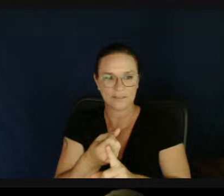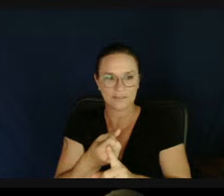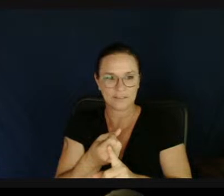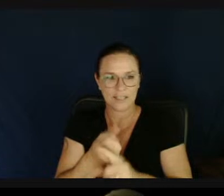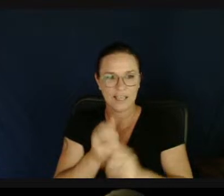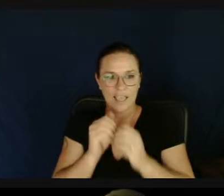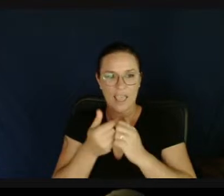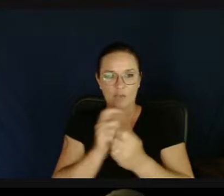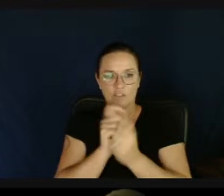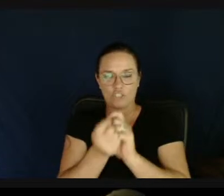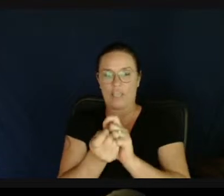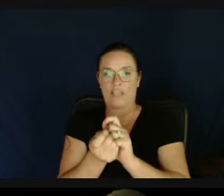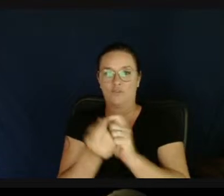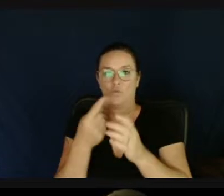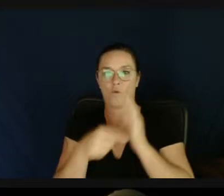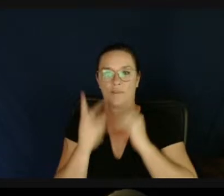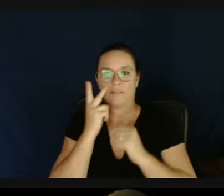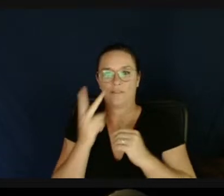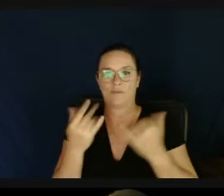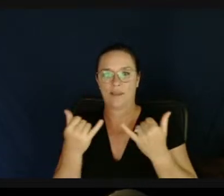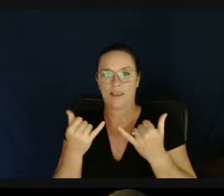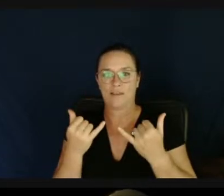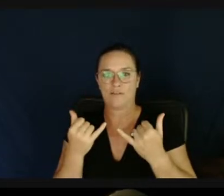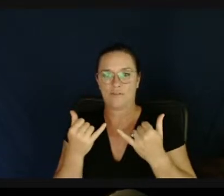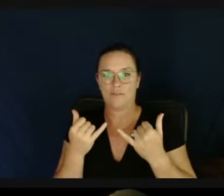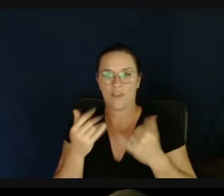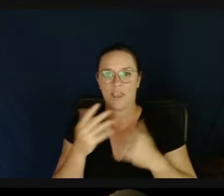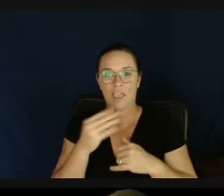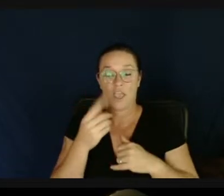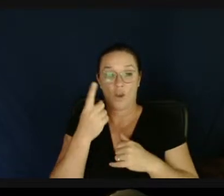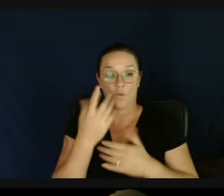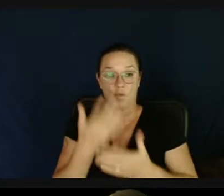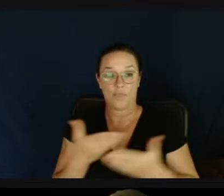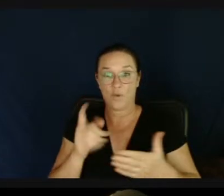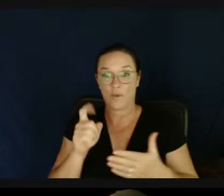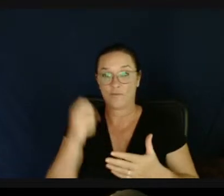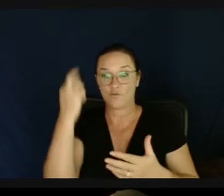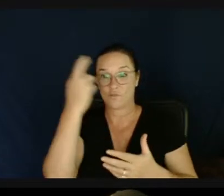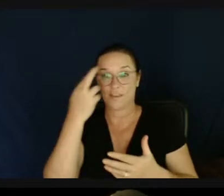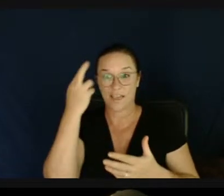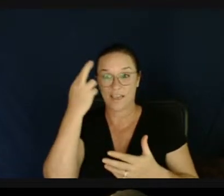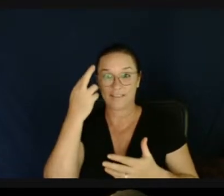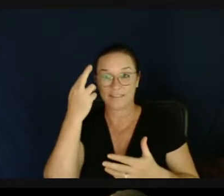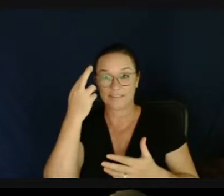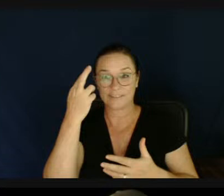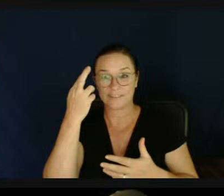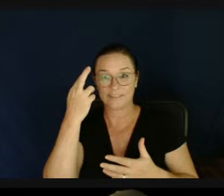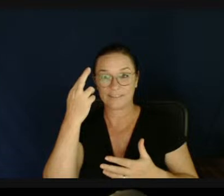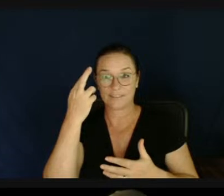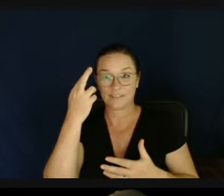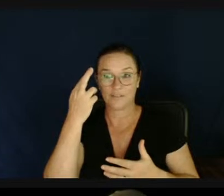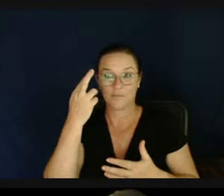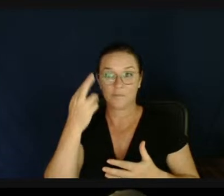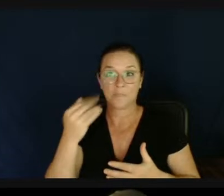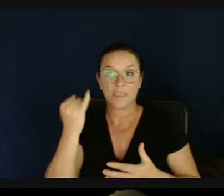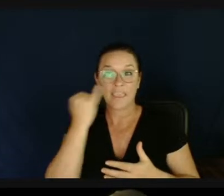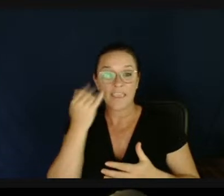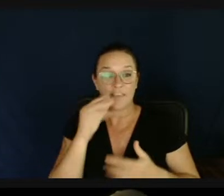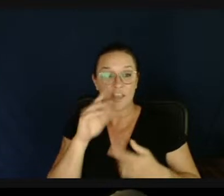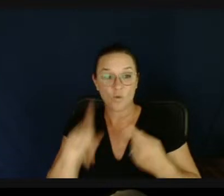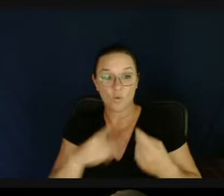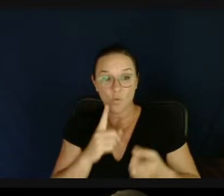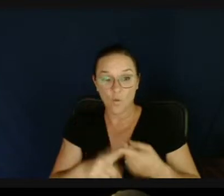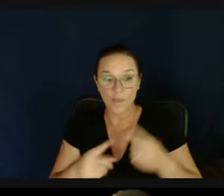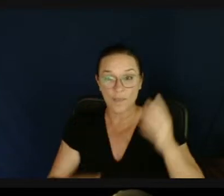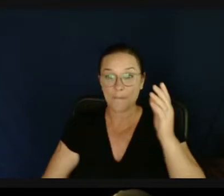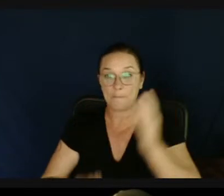that change the impacts that we're seeing, right? And one key thing to realize is if and when they get that high,